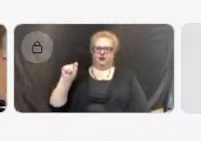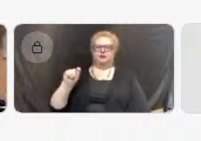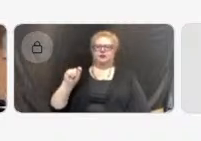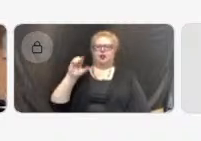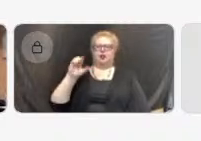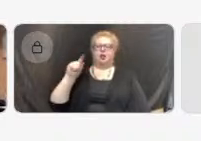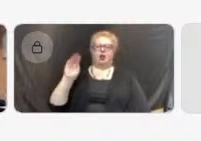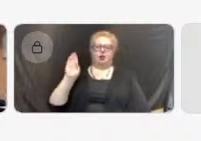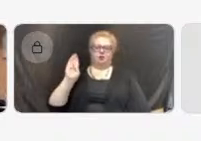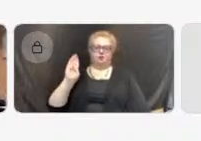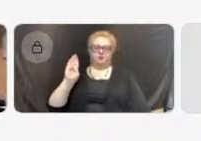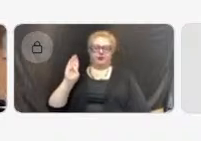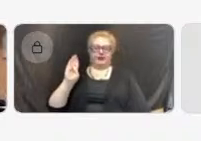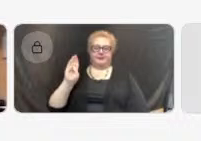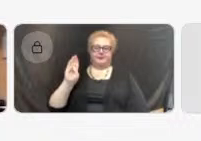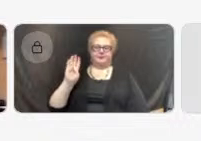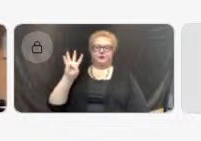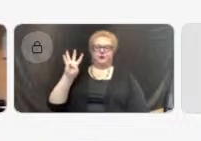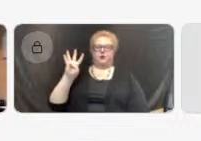B,